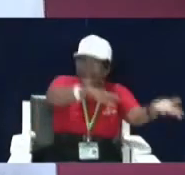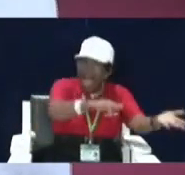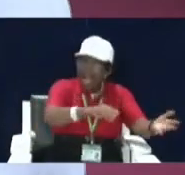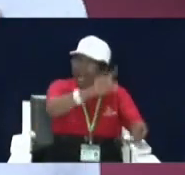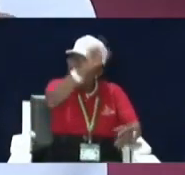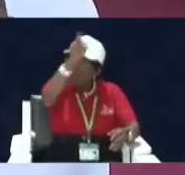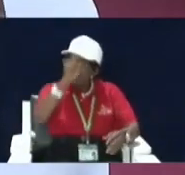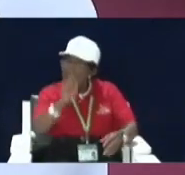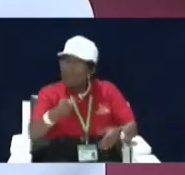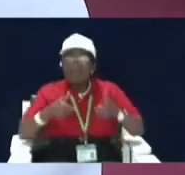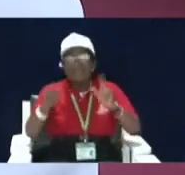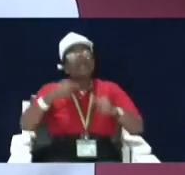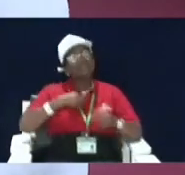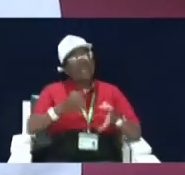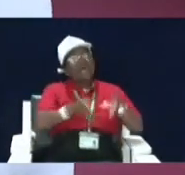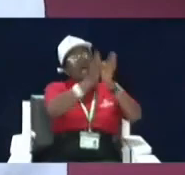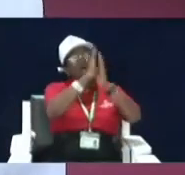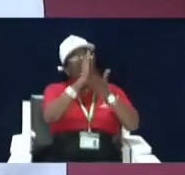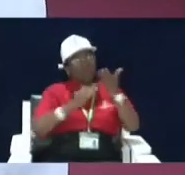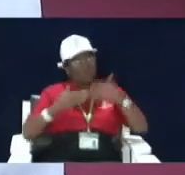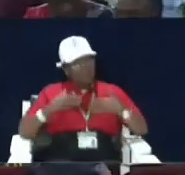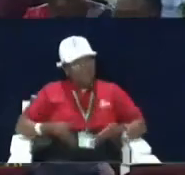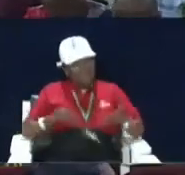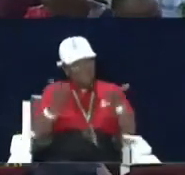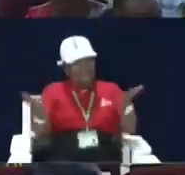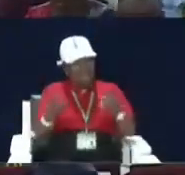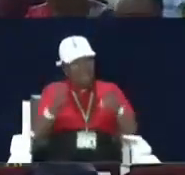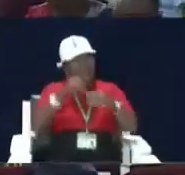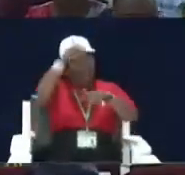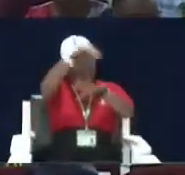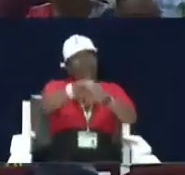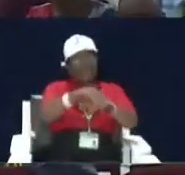Let me ask somebody here tonight, do you want to die?